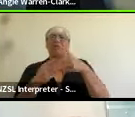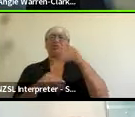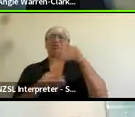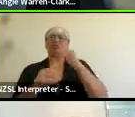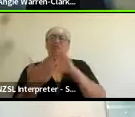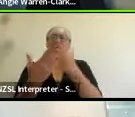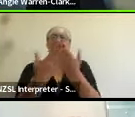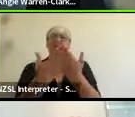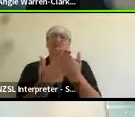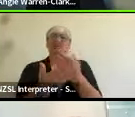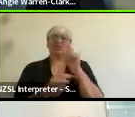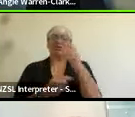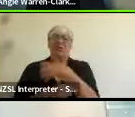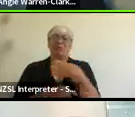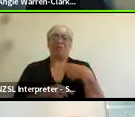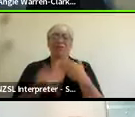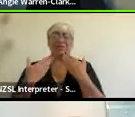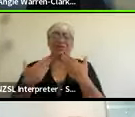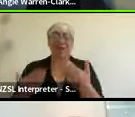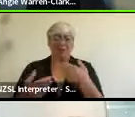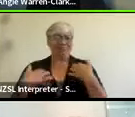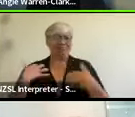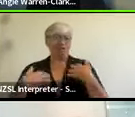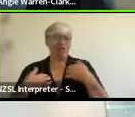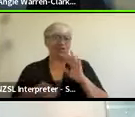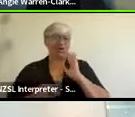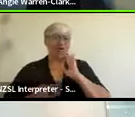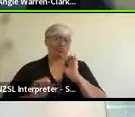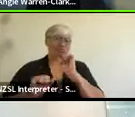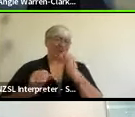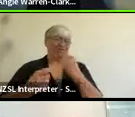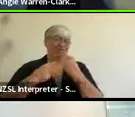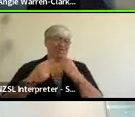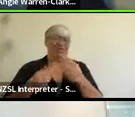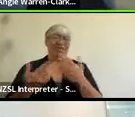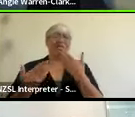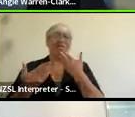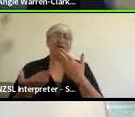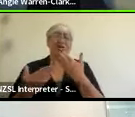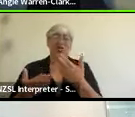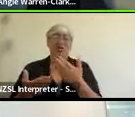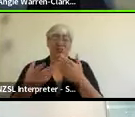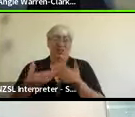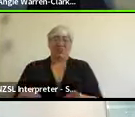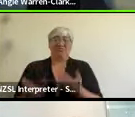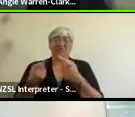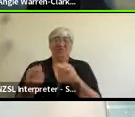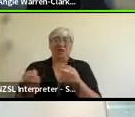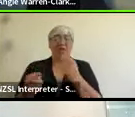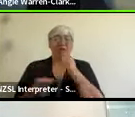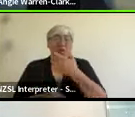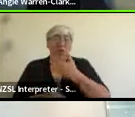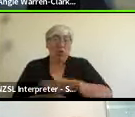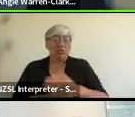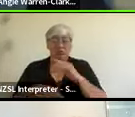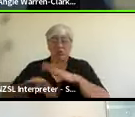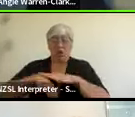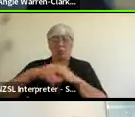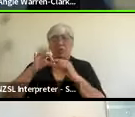hearing from you. Thank you so much for joining us, and we're in your hands. If you'd like to leave time for